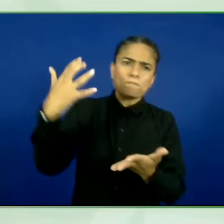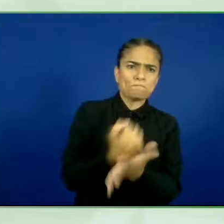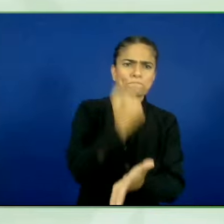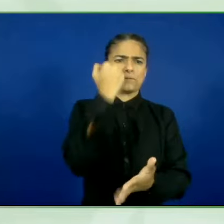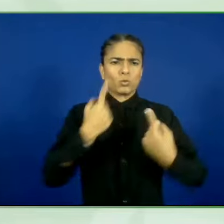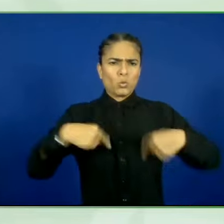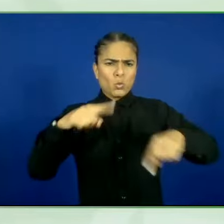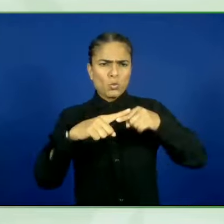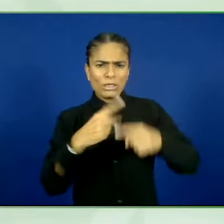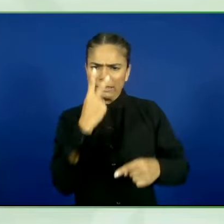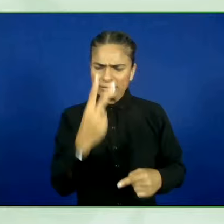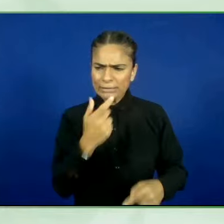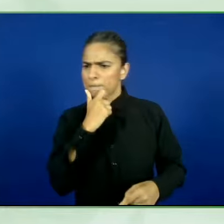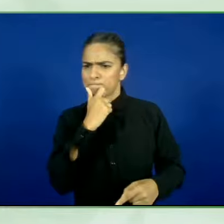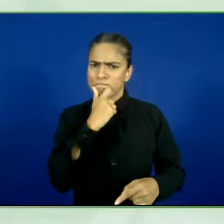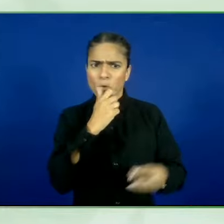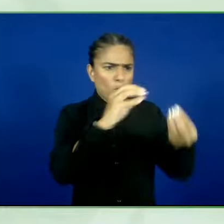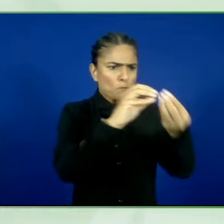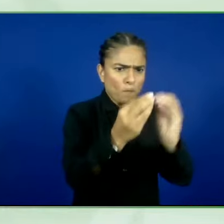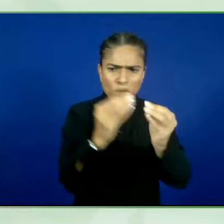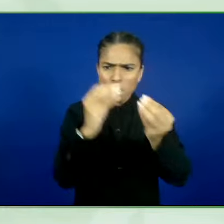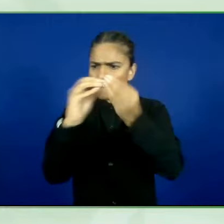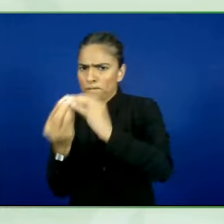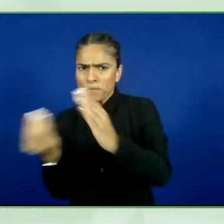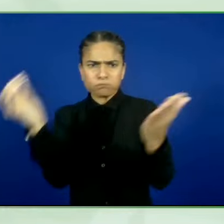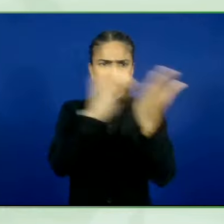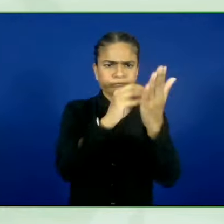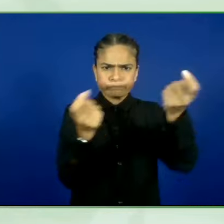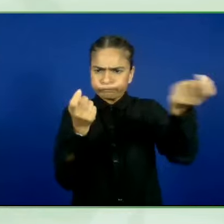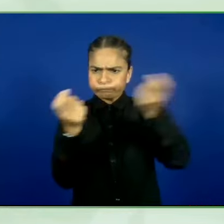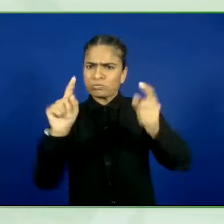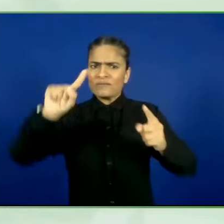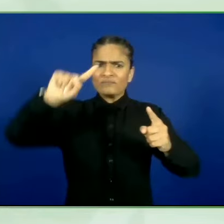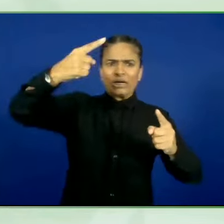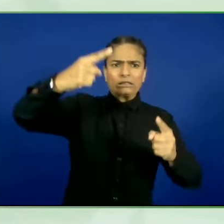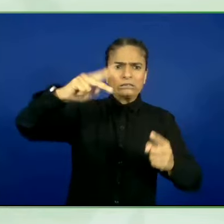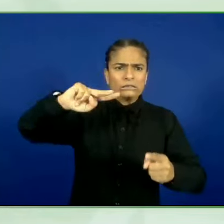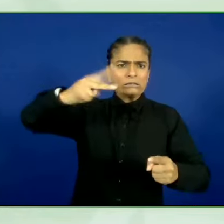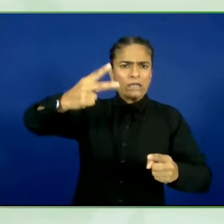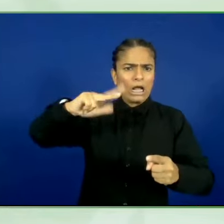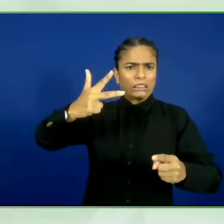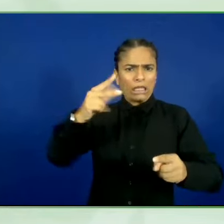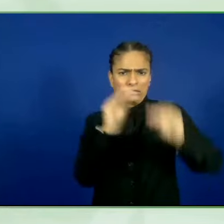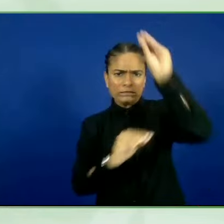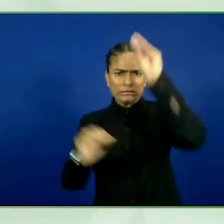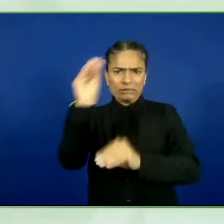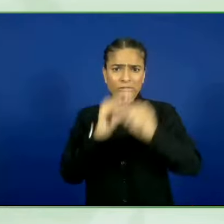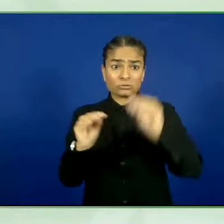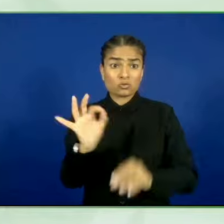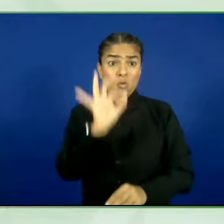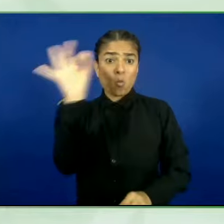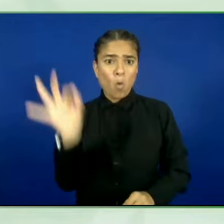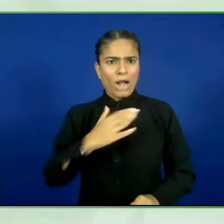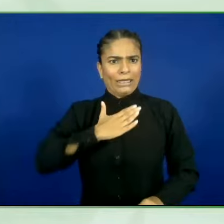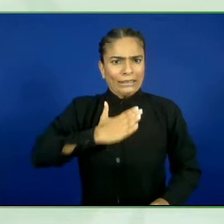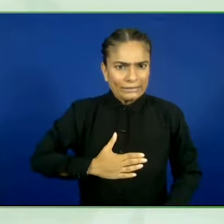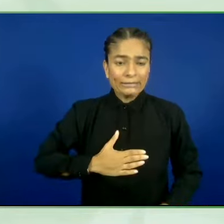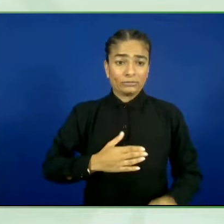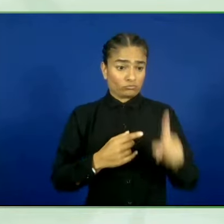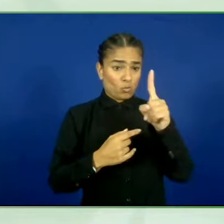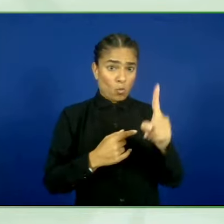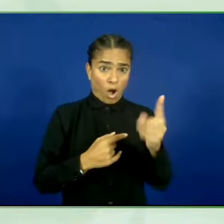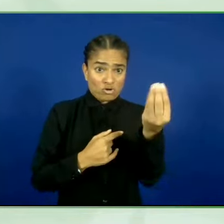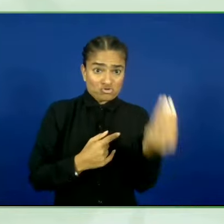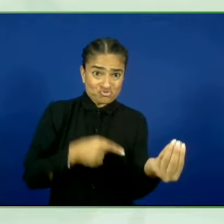specialist monitor each and every child individually. And secondly, when we're using the caseworkers directly in the community,